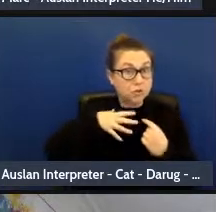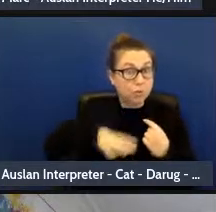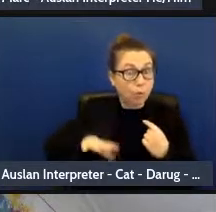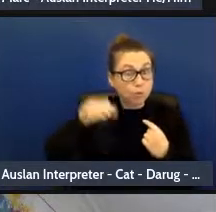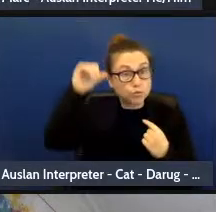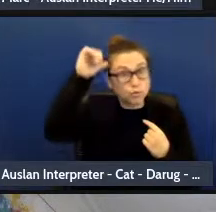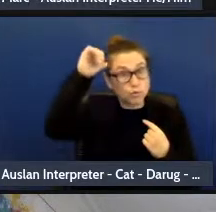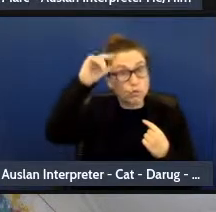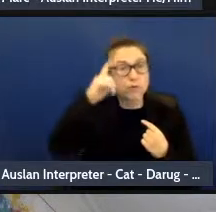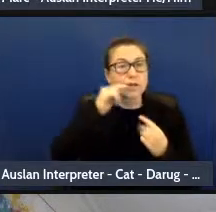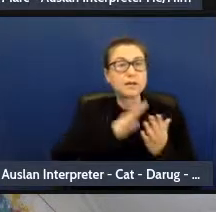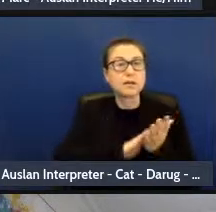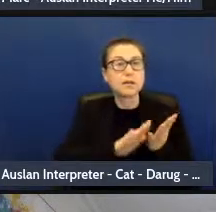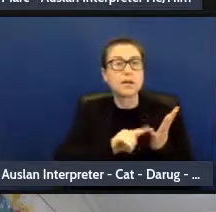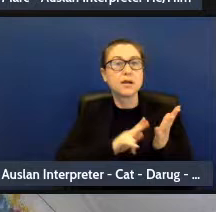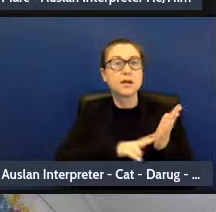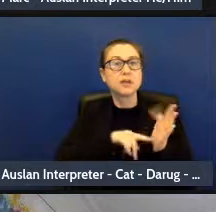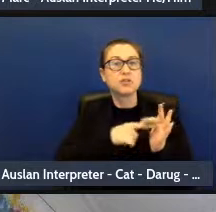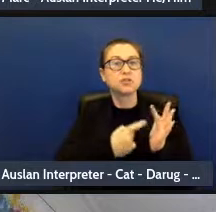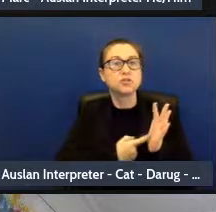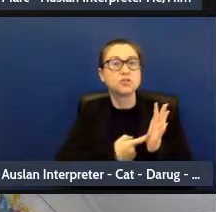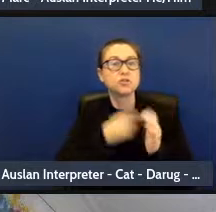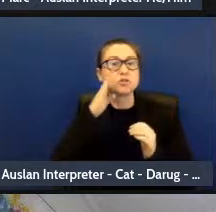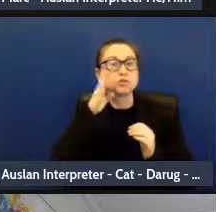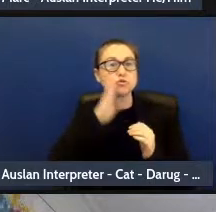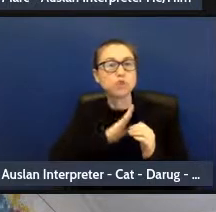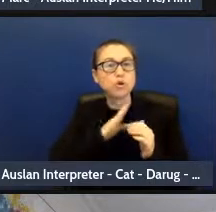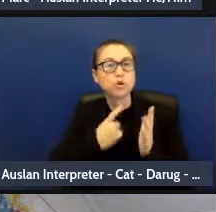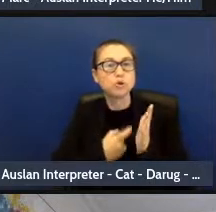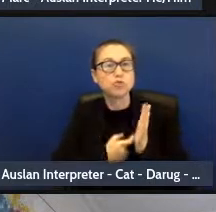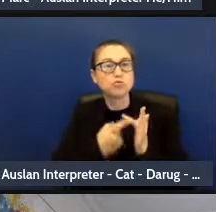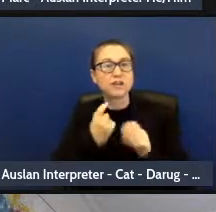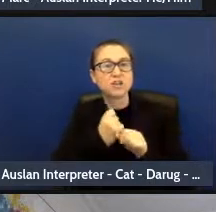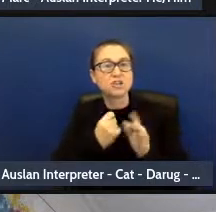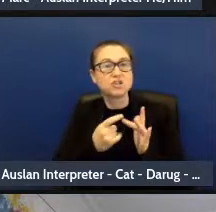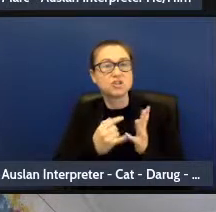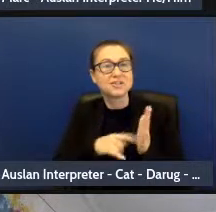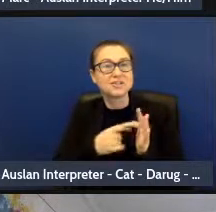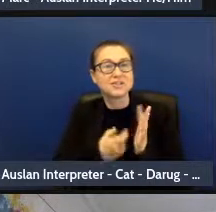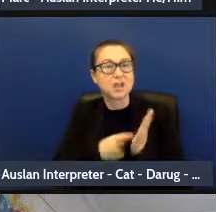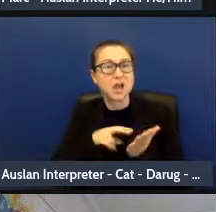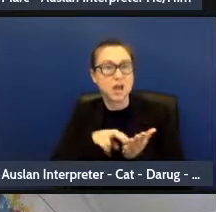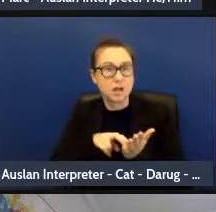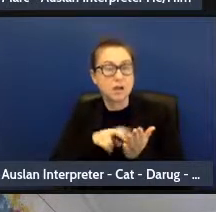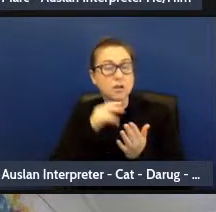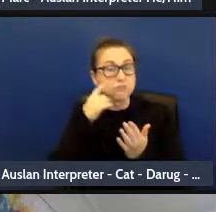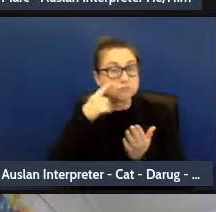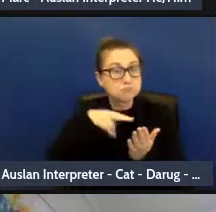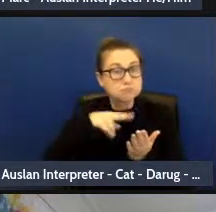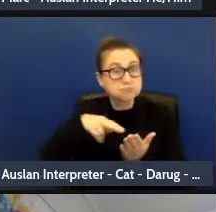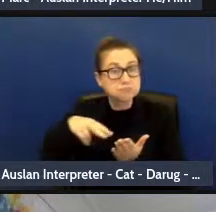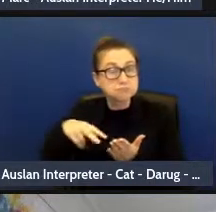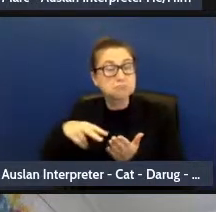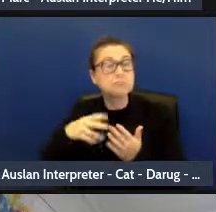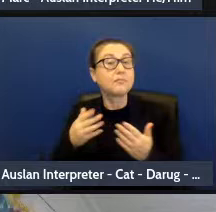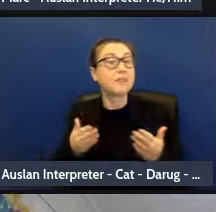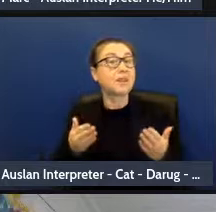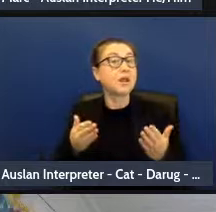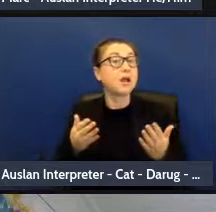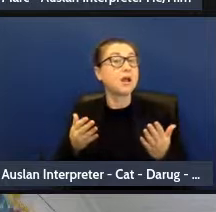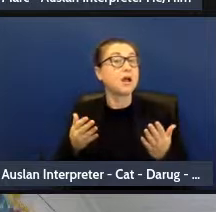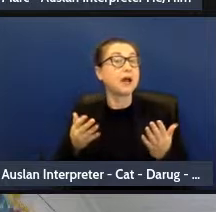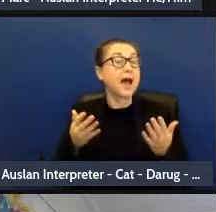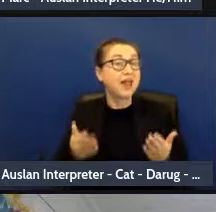through the Hunter Stroke Register. And so at the moment, we've got some people who